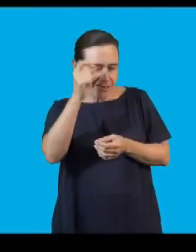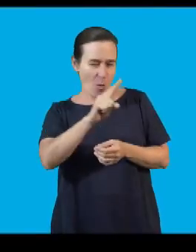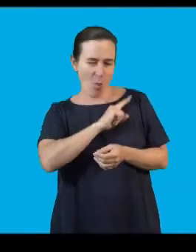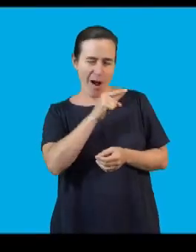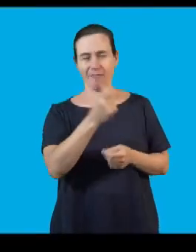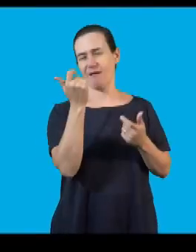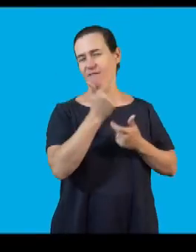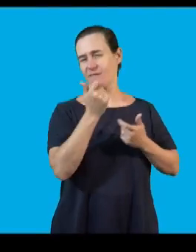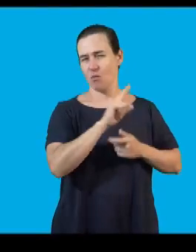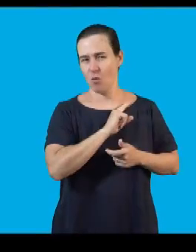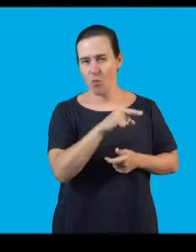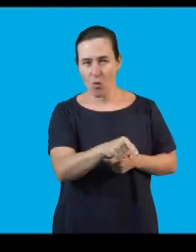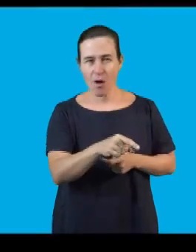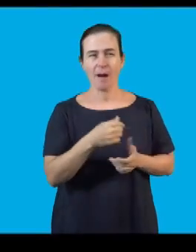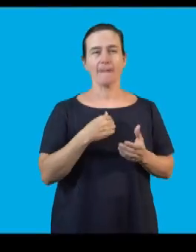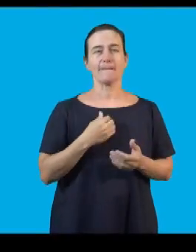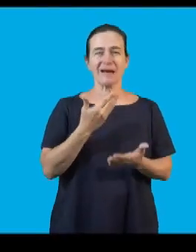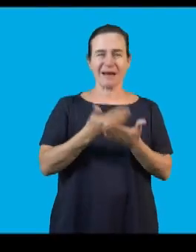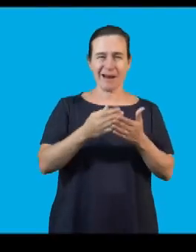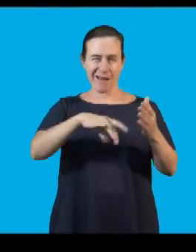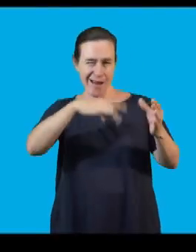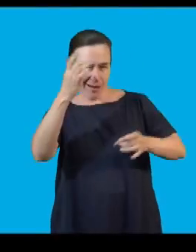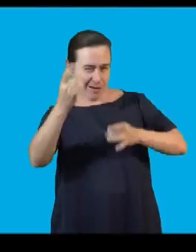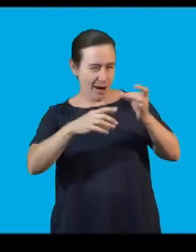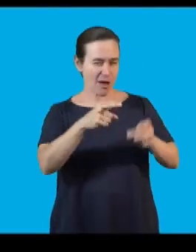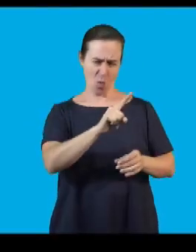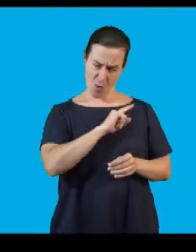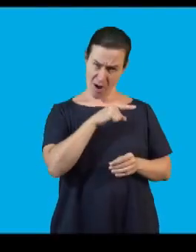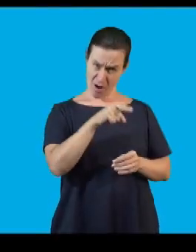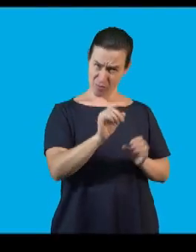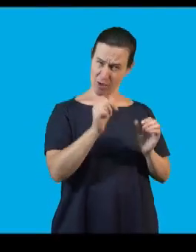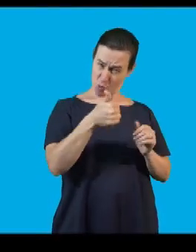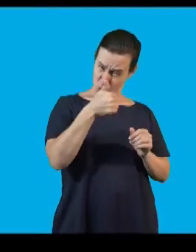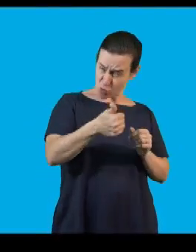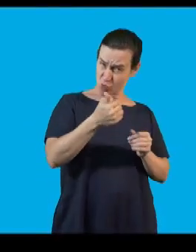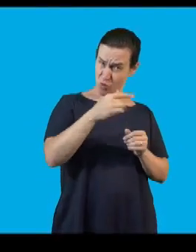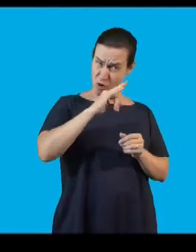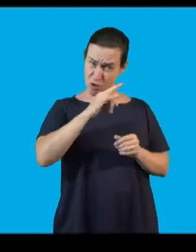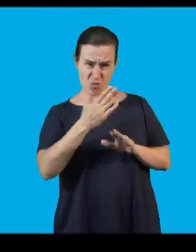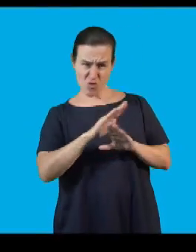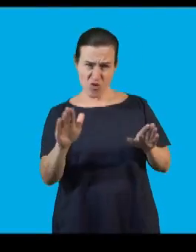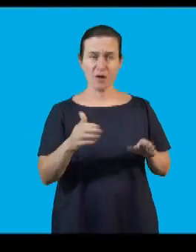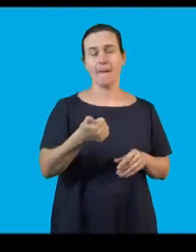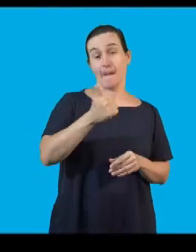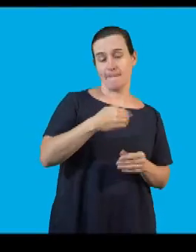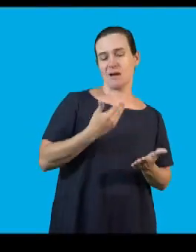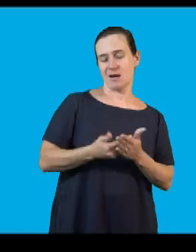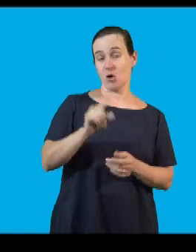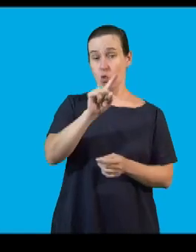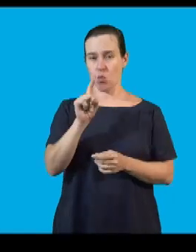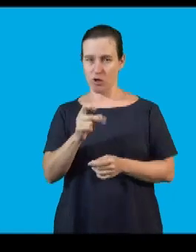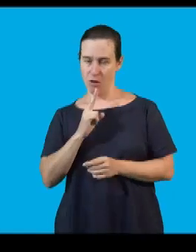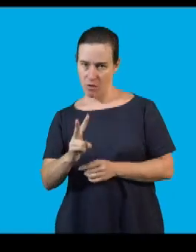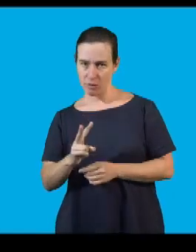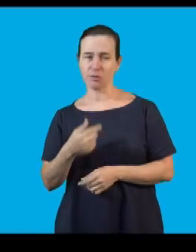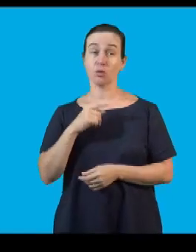humor, do the cartoon analysis effectively, and respond to questions. So in grade 12, we hone these skills. So